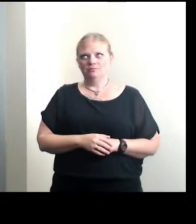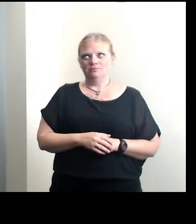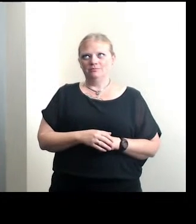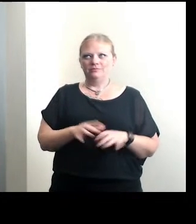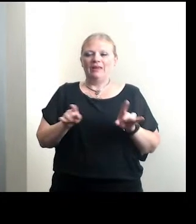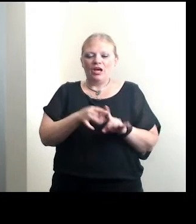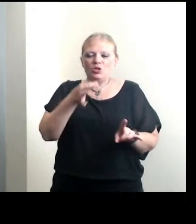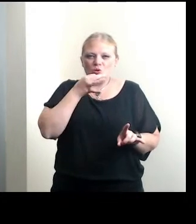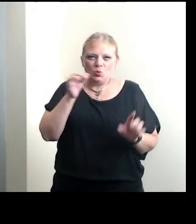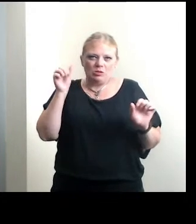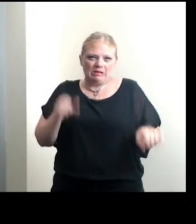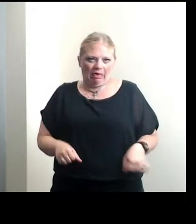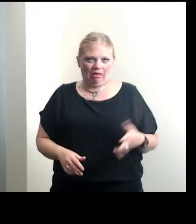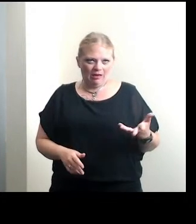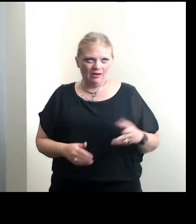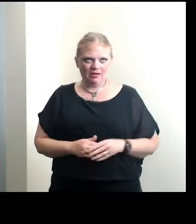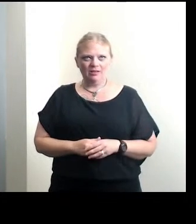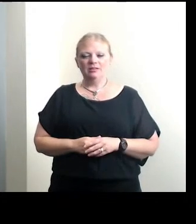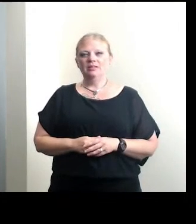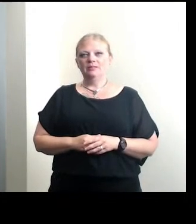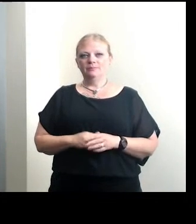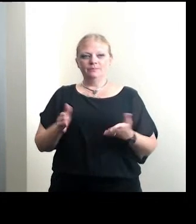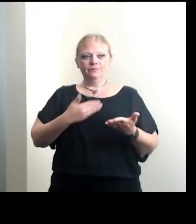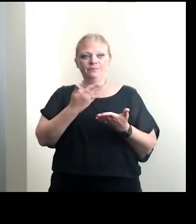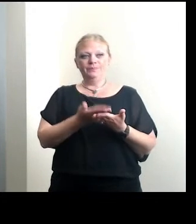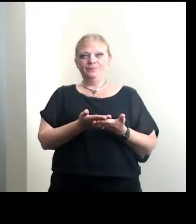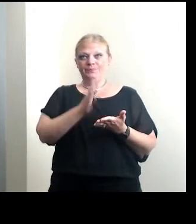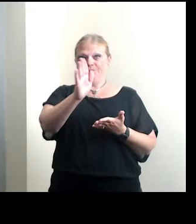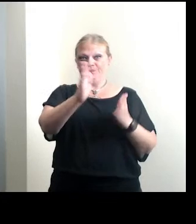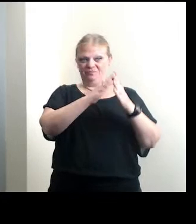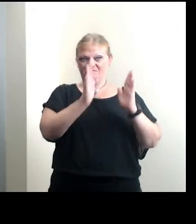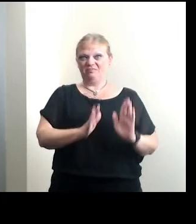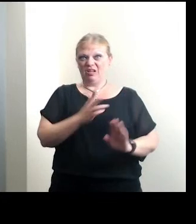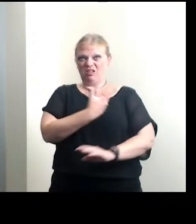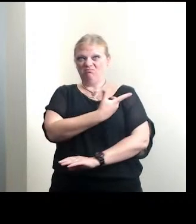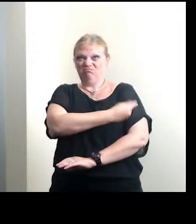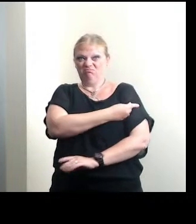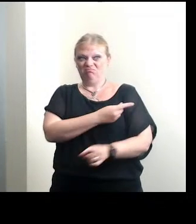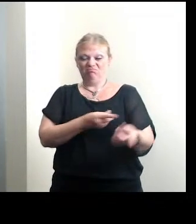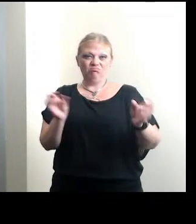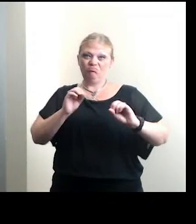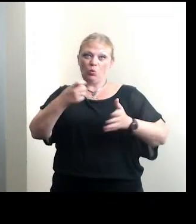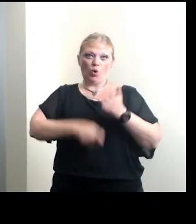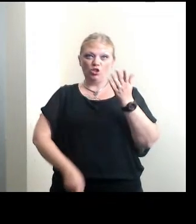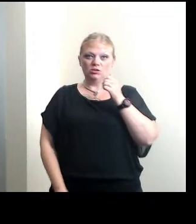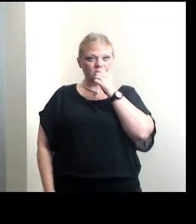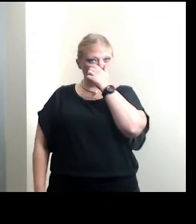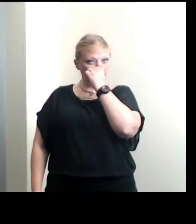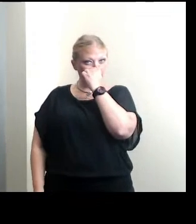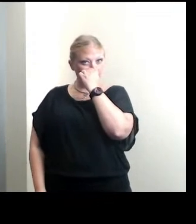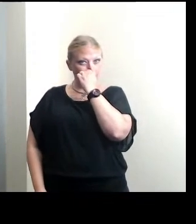as soon as they can get to it, to vaccinate you in your own home, and there is no cost to you.